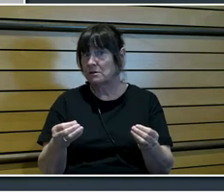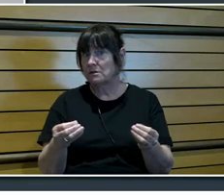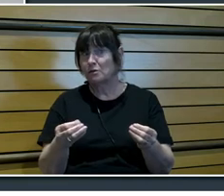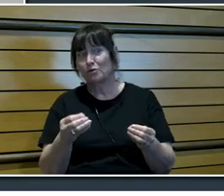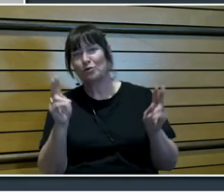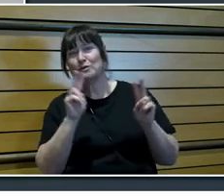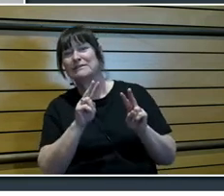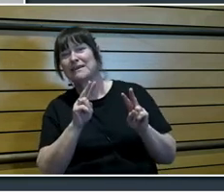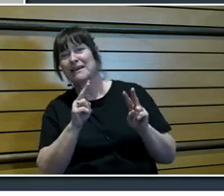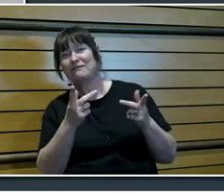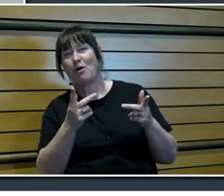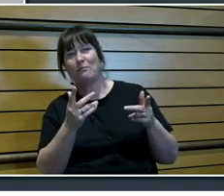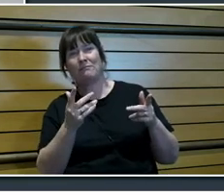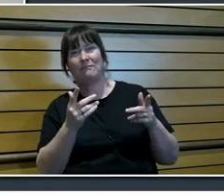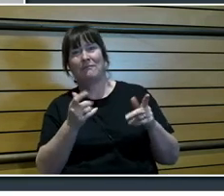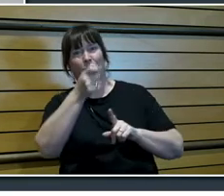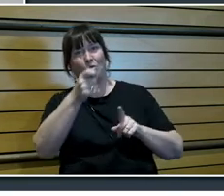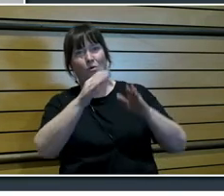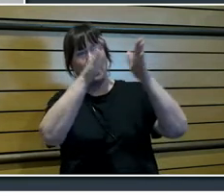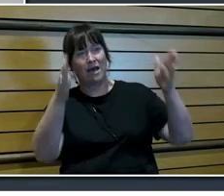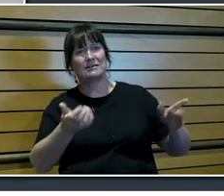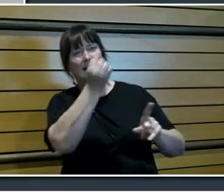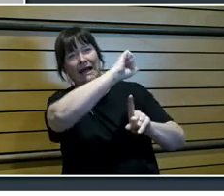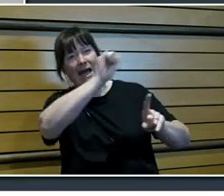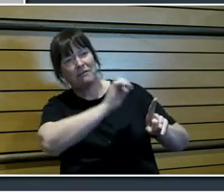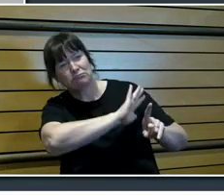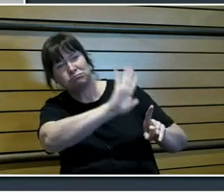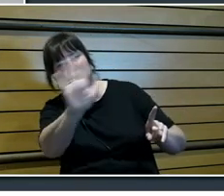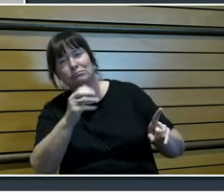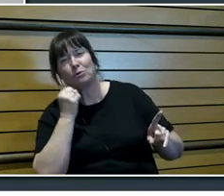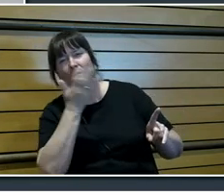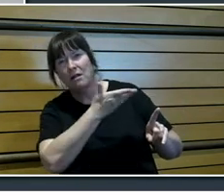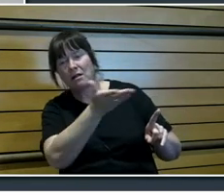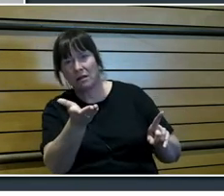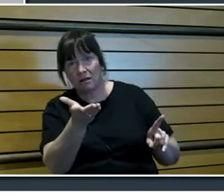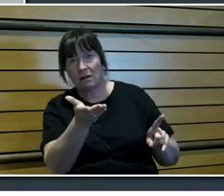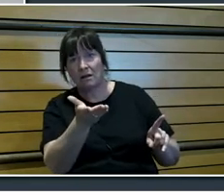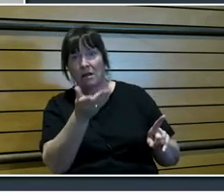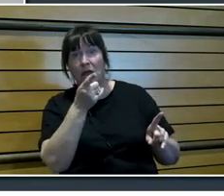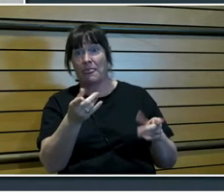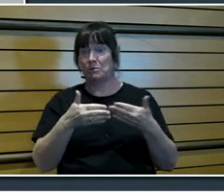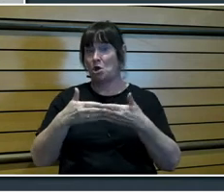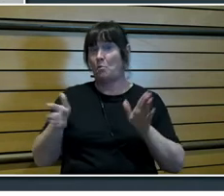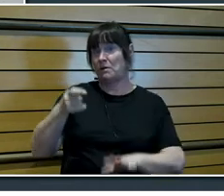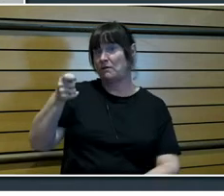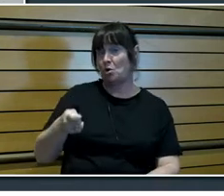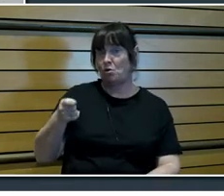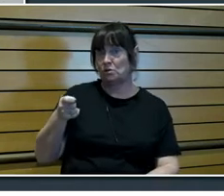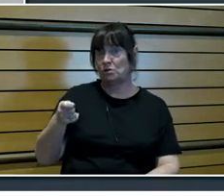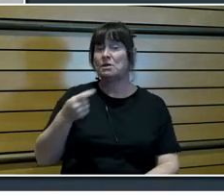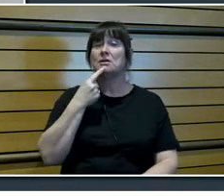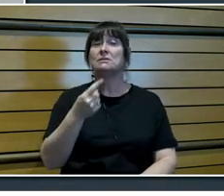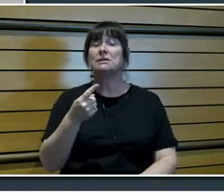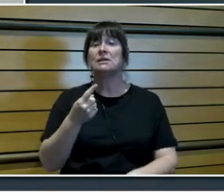carving by Sandy Adsett, it was carved at the opening of the court and it said,